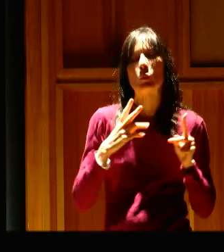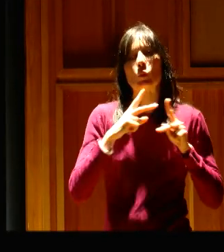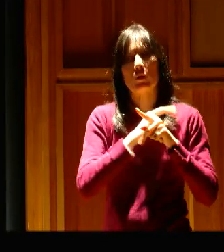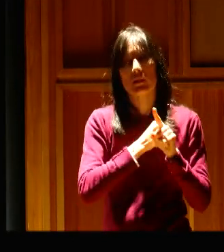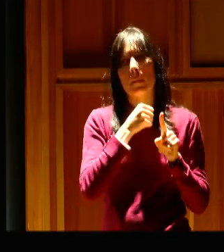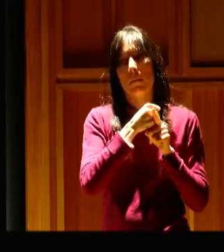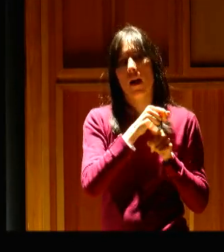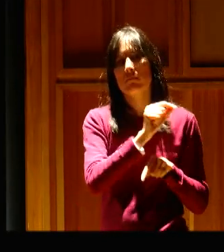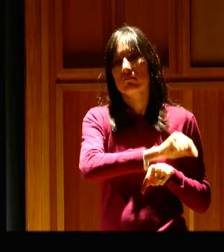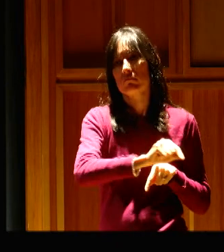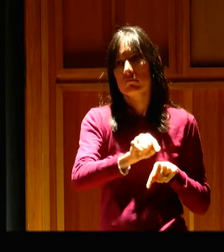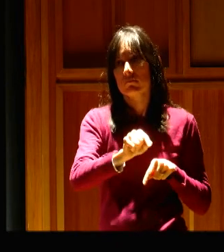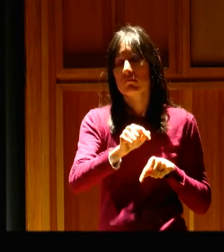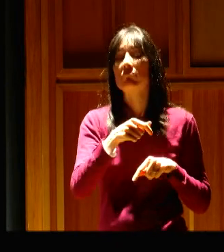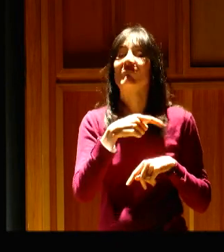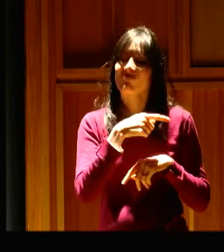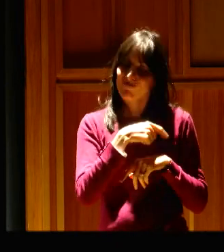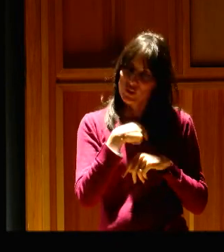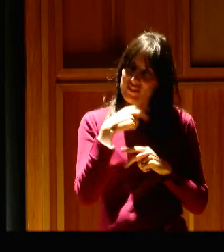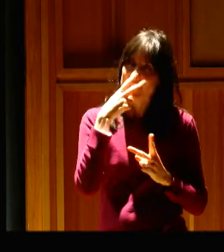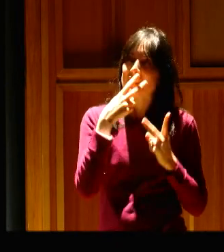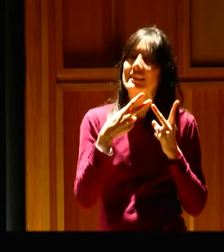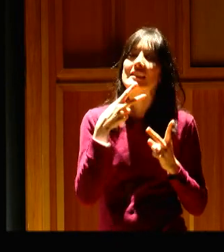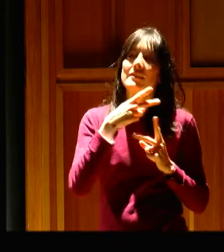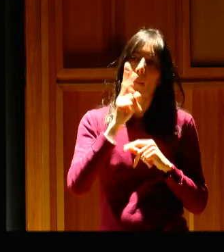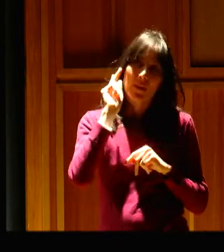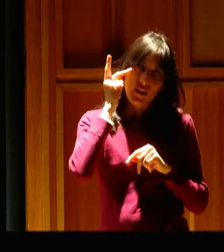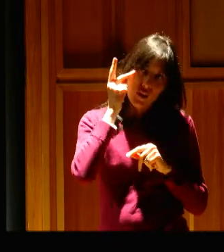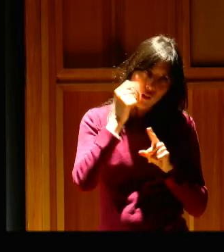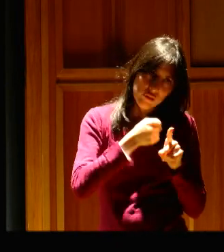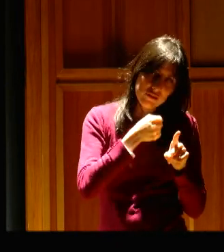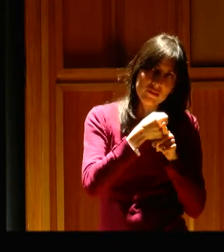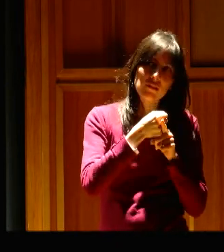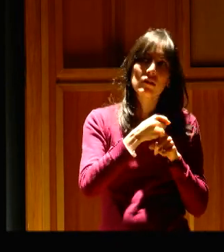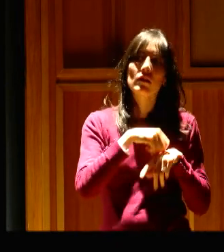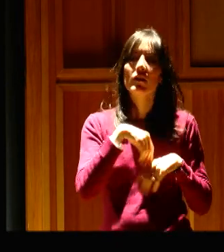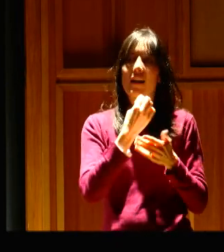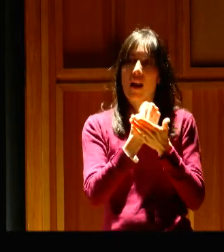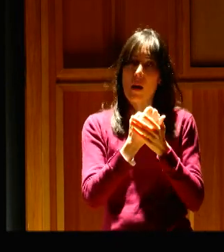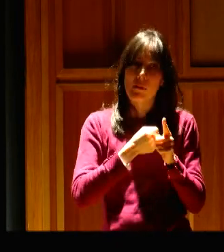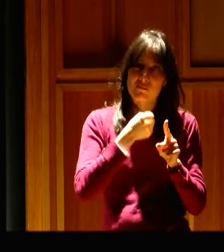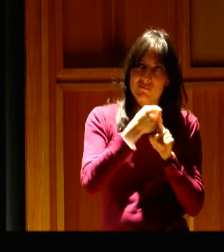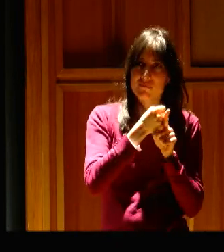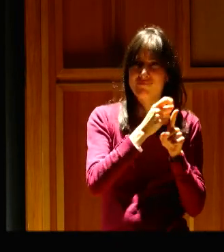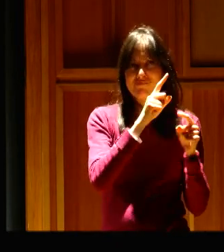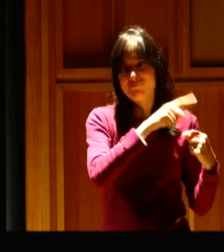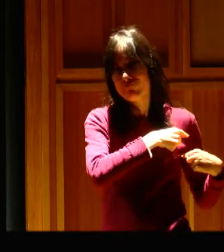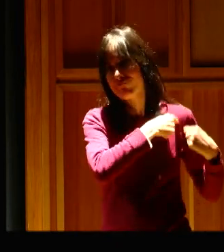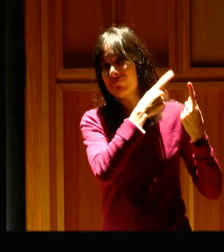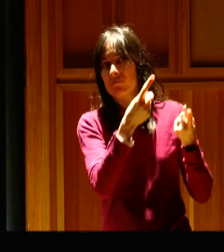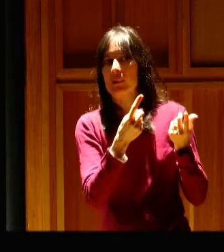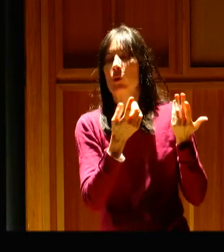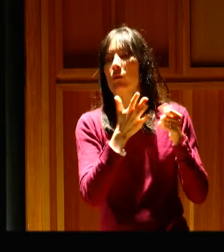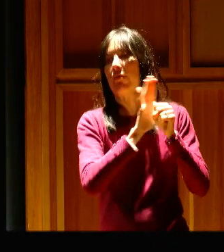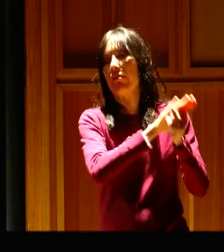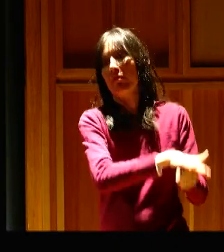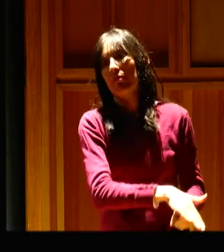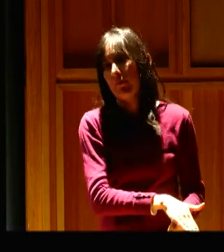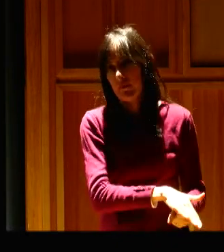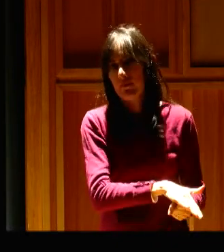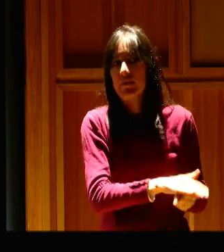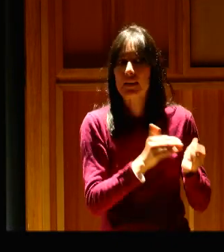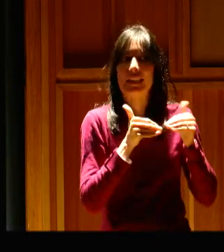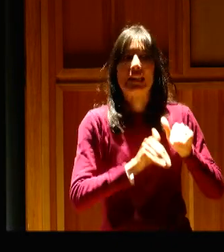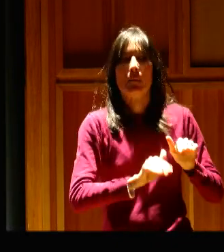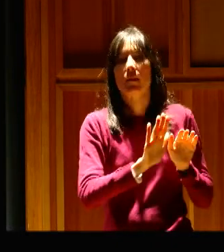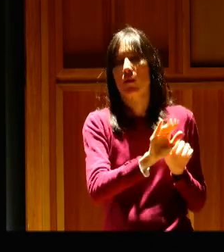whom have seen economic, political, and environmental injustice for centuries that have limited their ability to